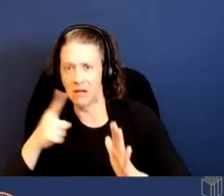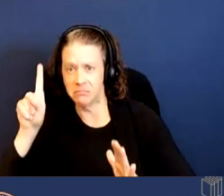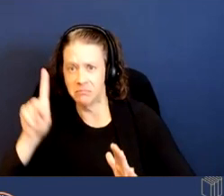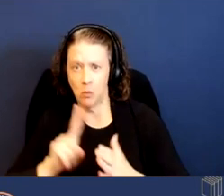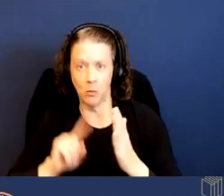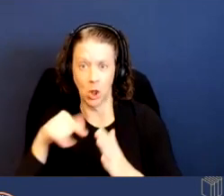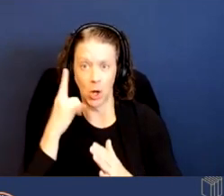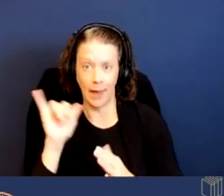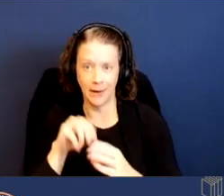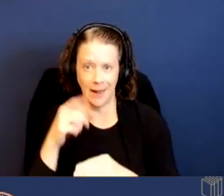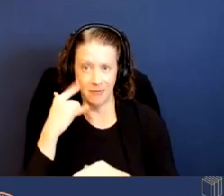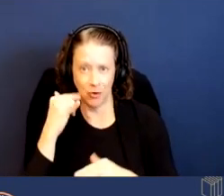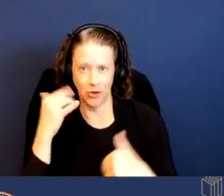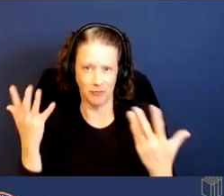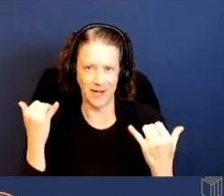least in